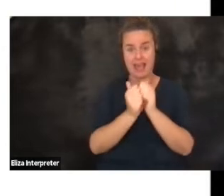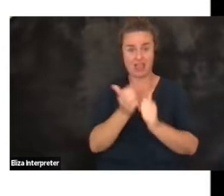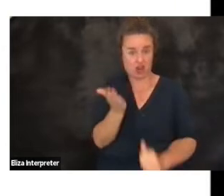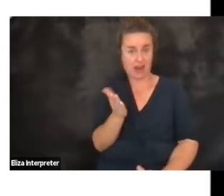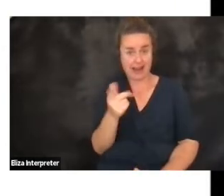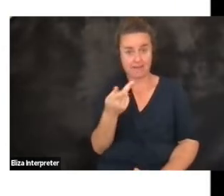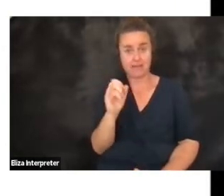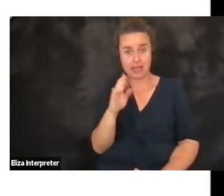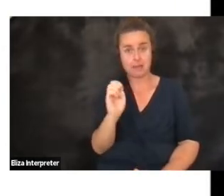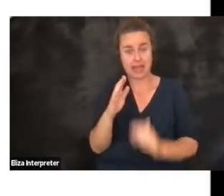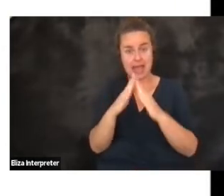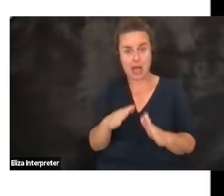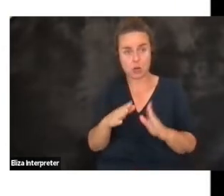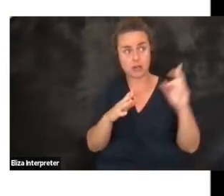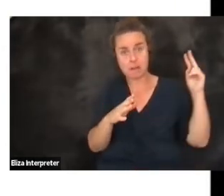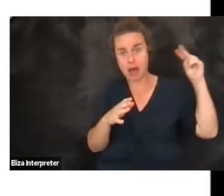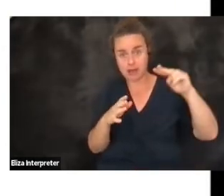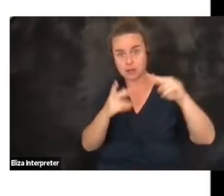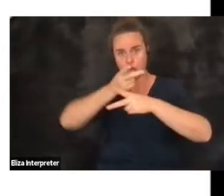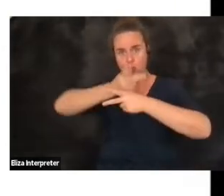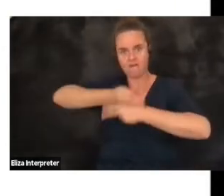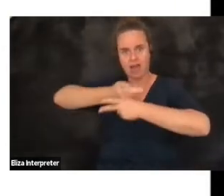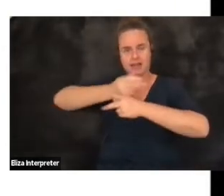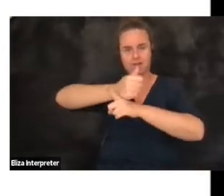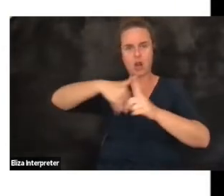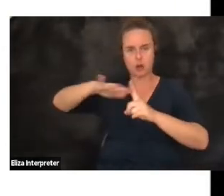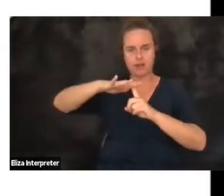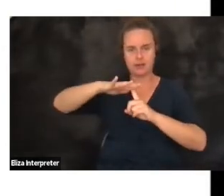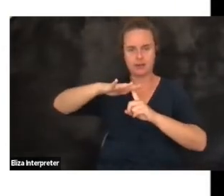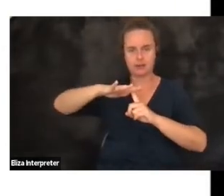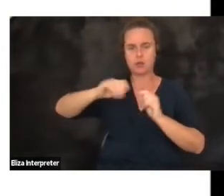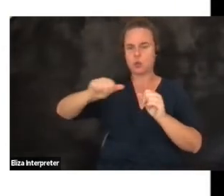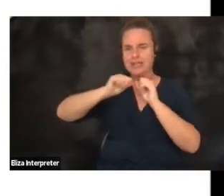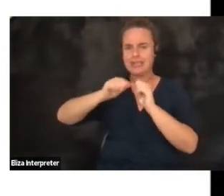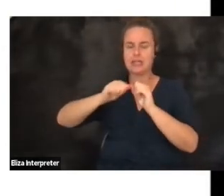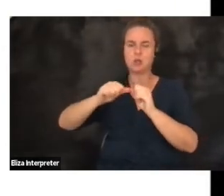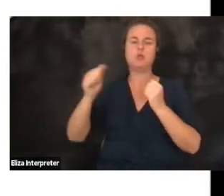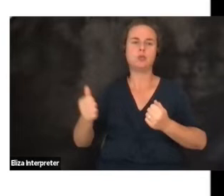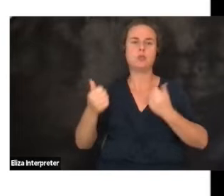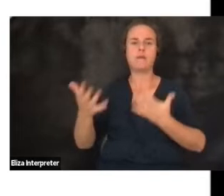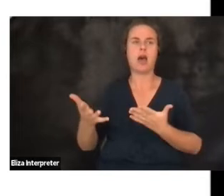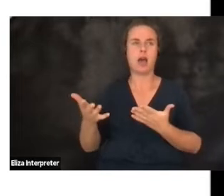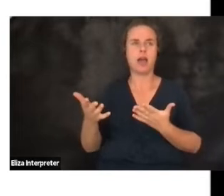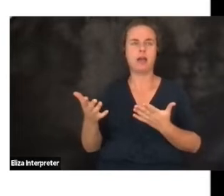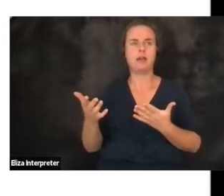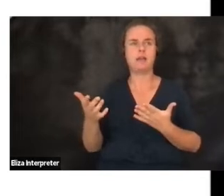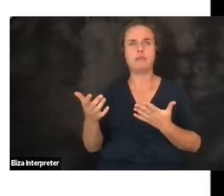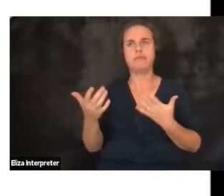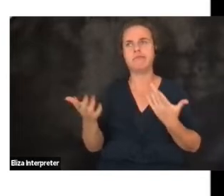House in a supervised environment that continues to provide